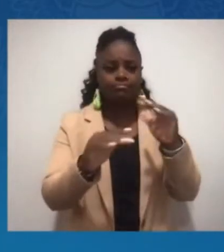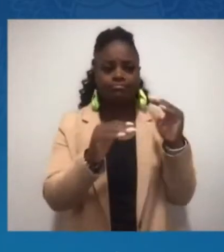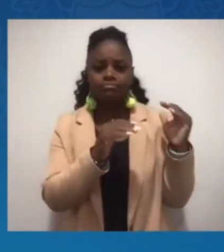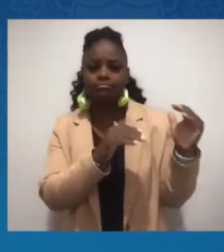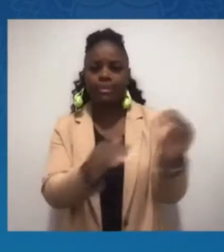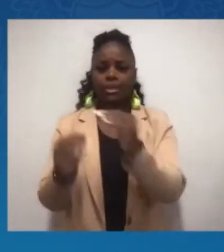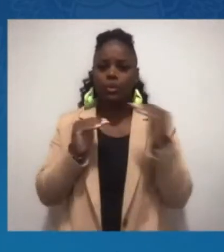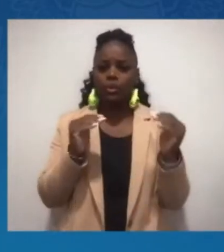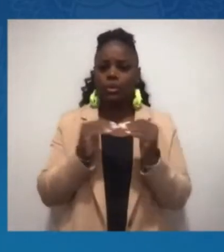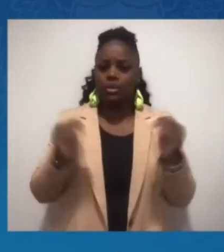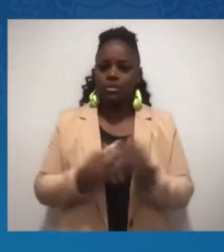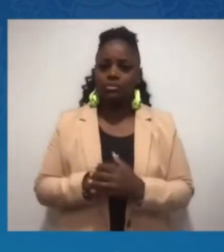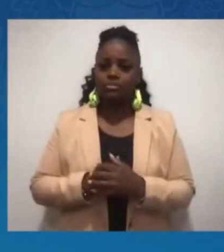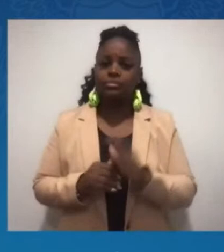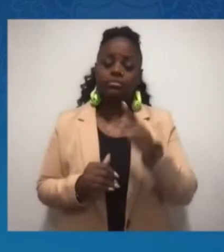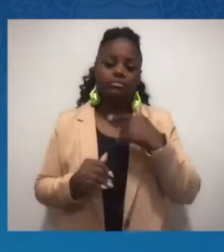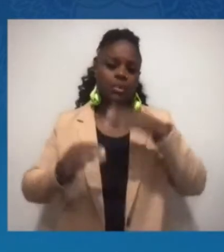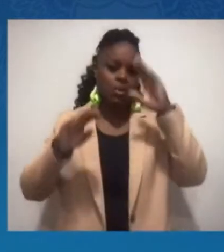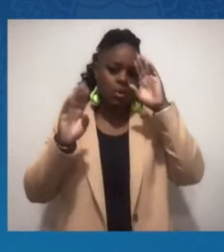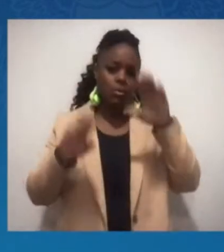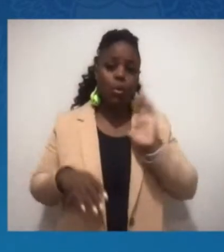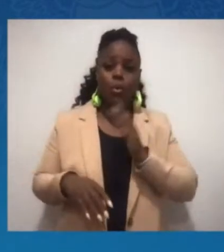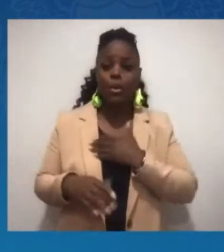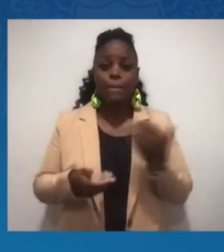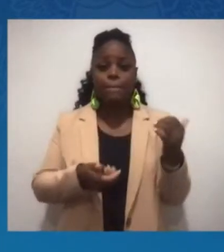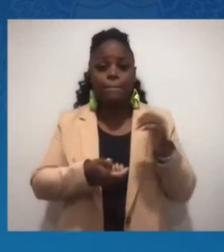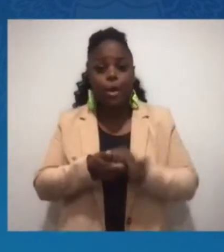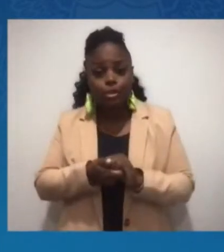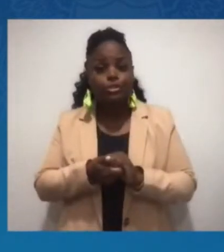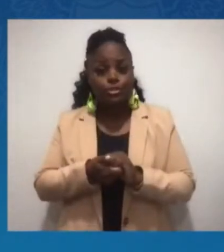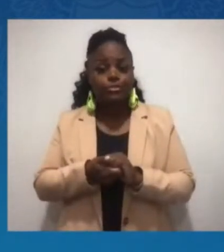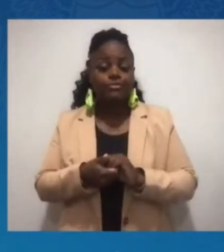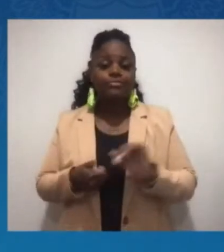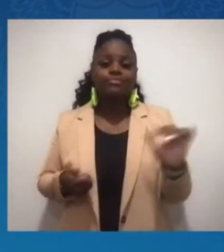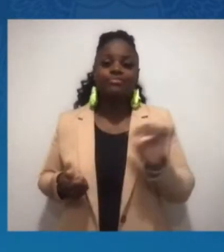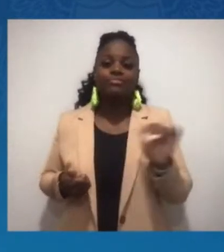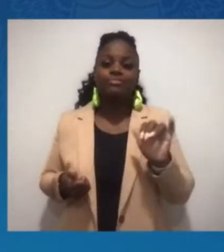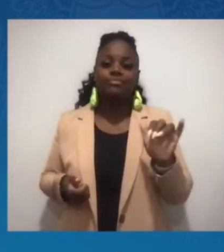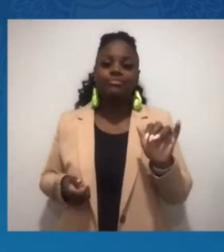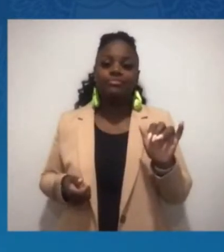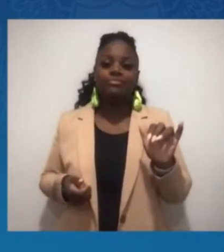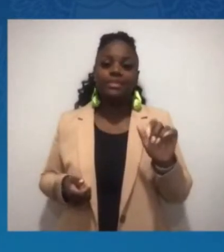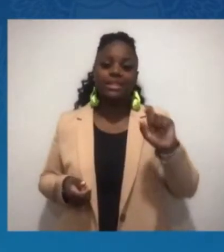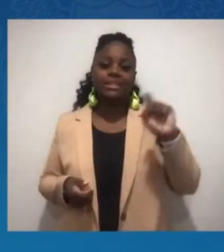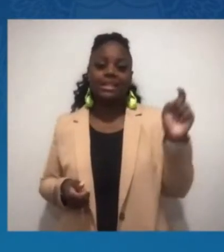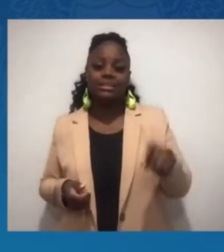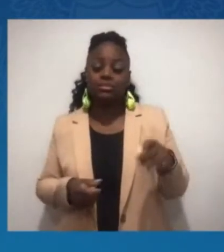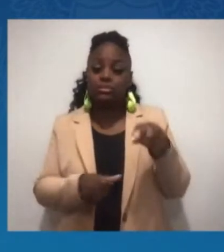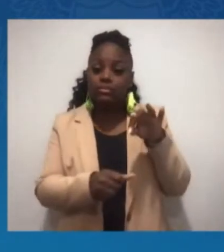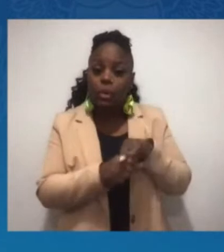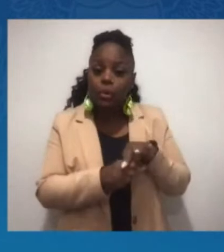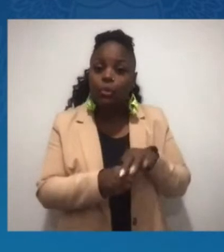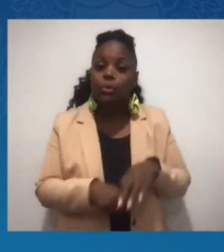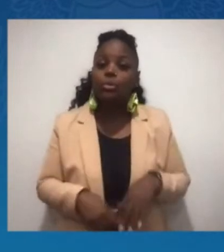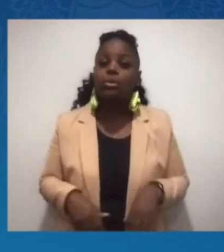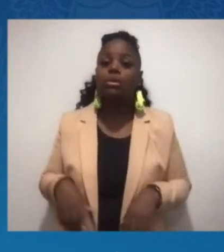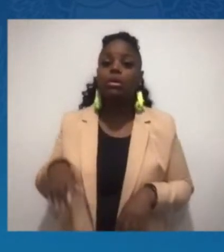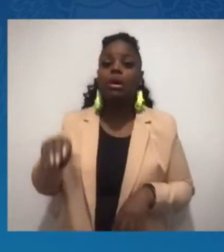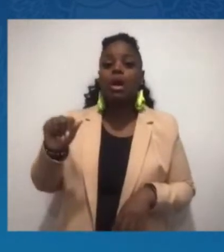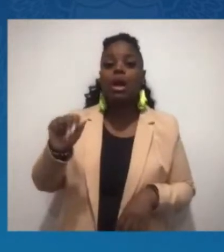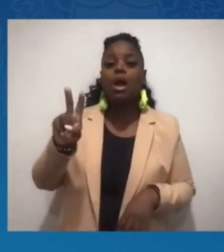our partners in the movement, partners like Planned Parenthood Texas Votes, Avow, Lilith Fund, Texas